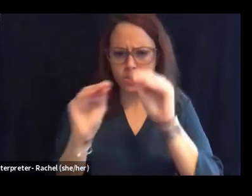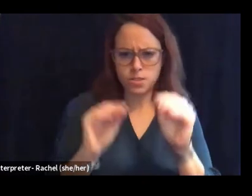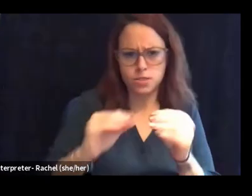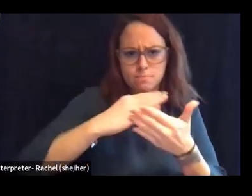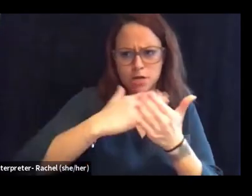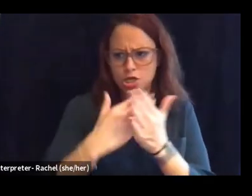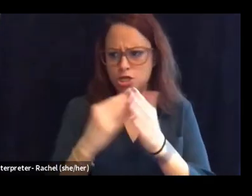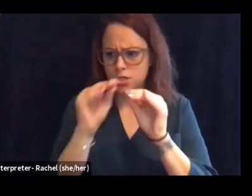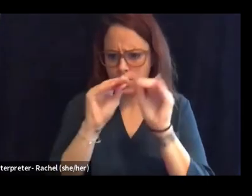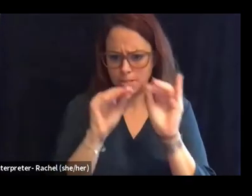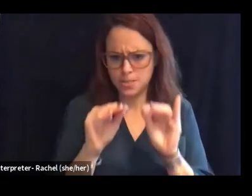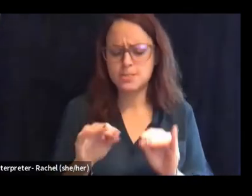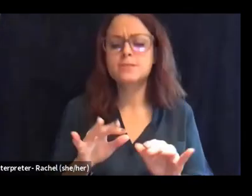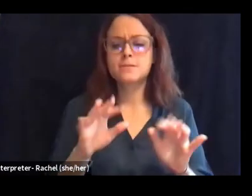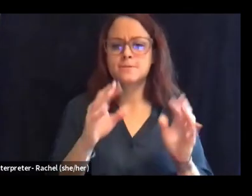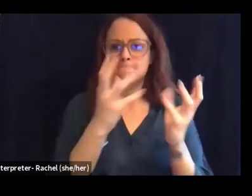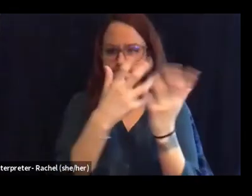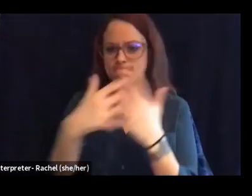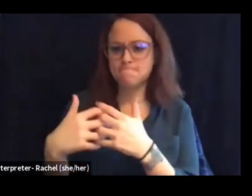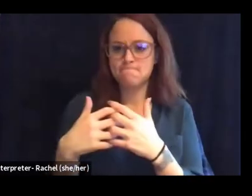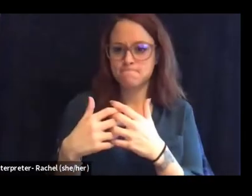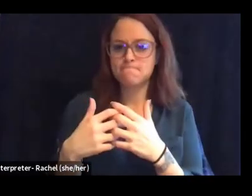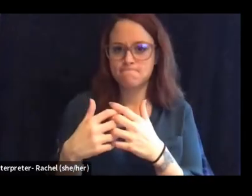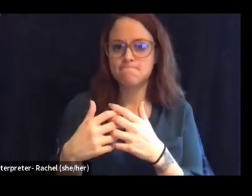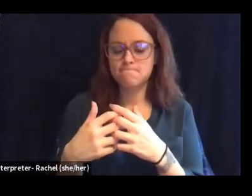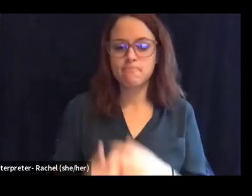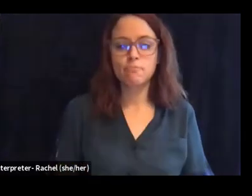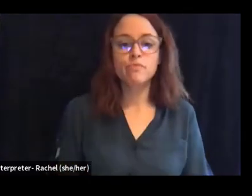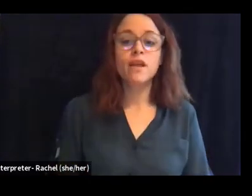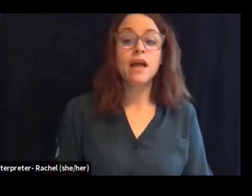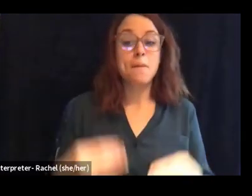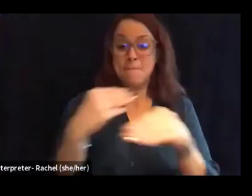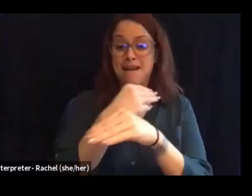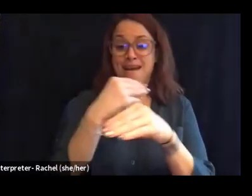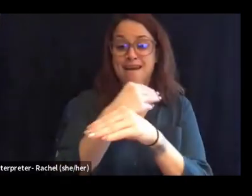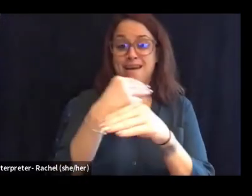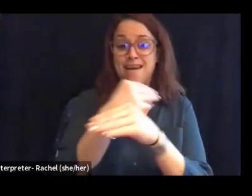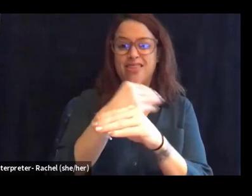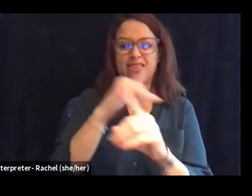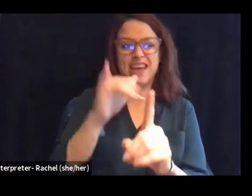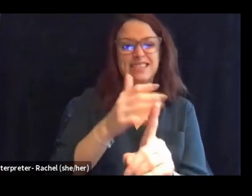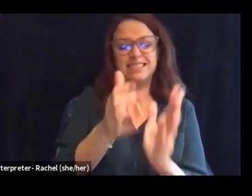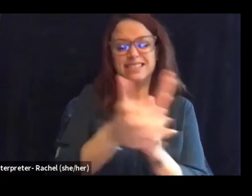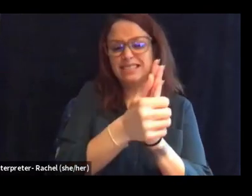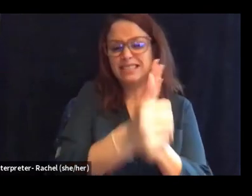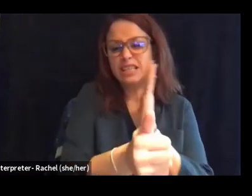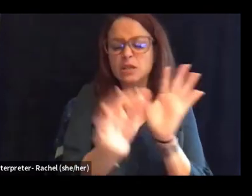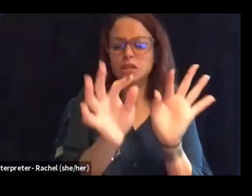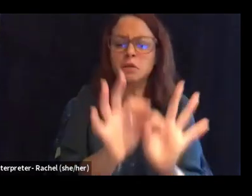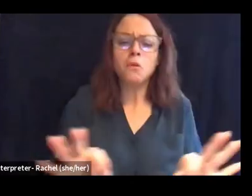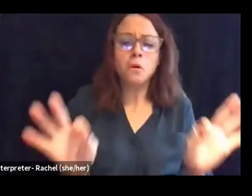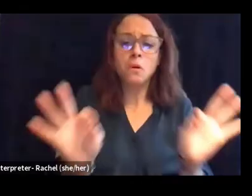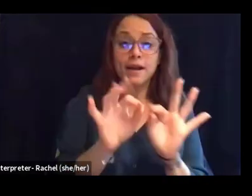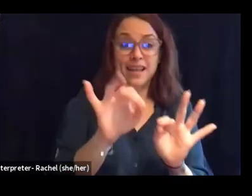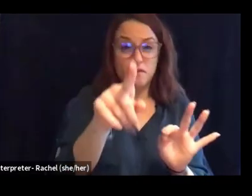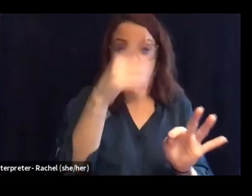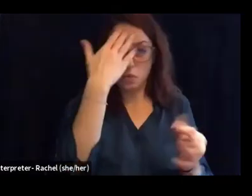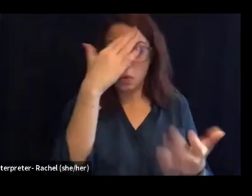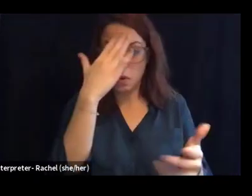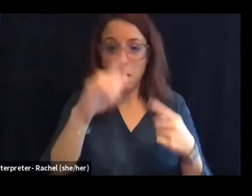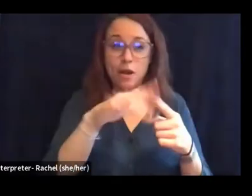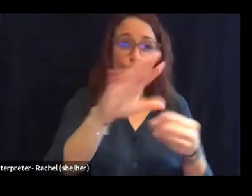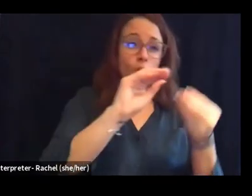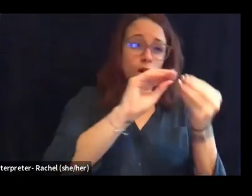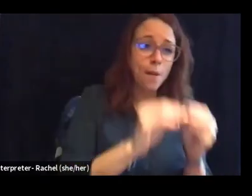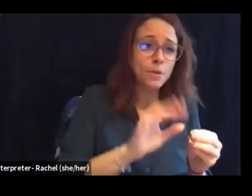math behind every successful marketer is essential, because if you don't know your numbers, you don't know your business. And